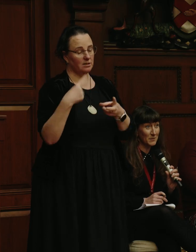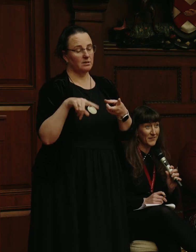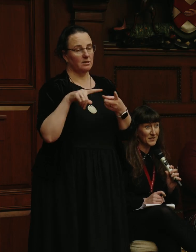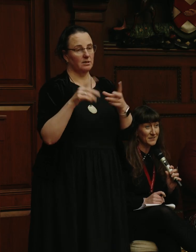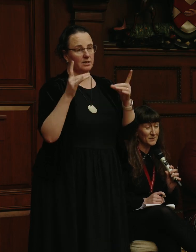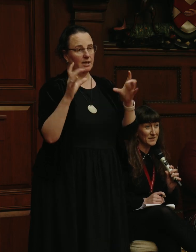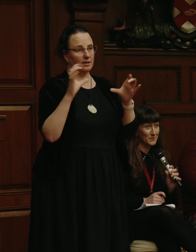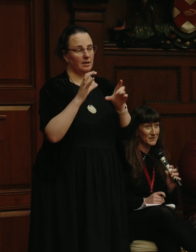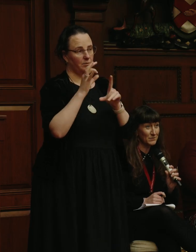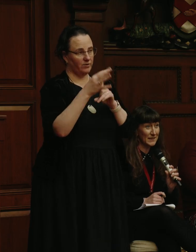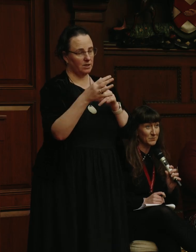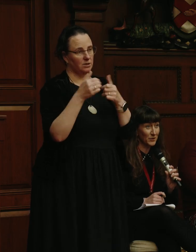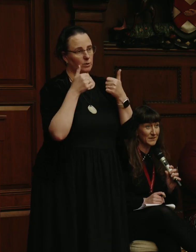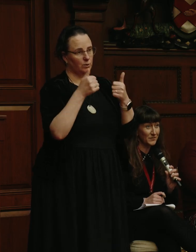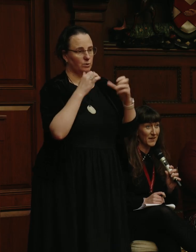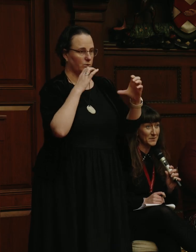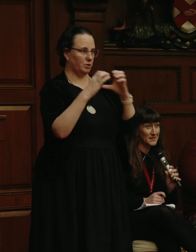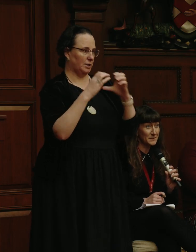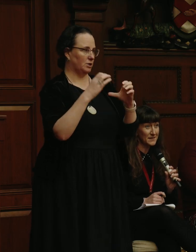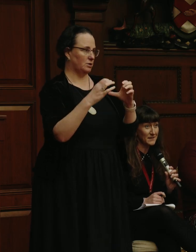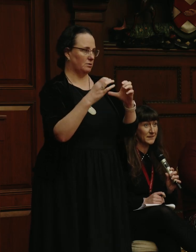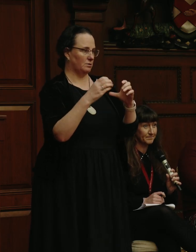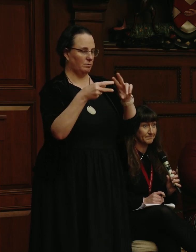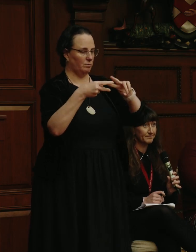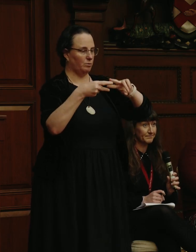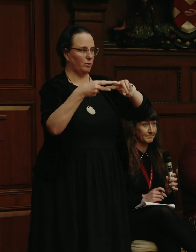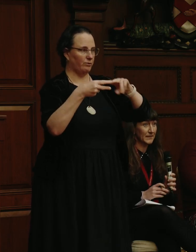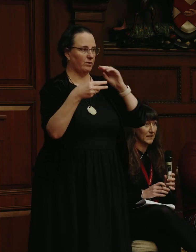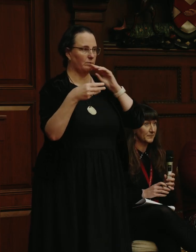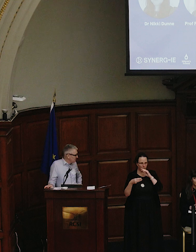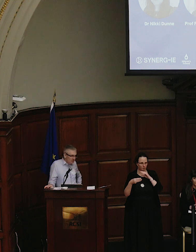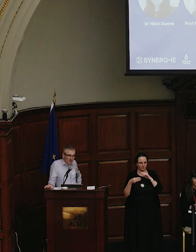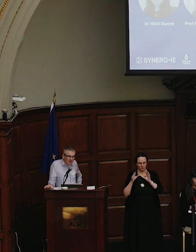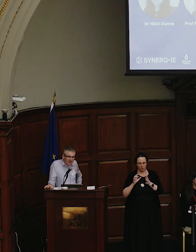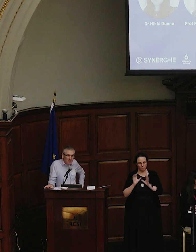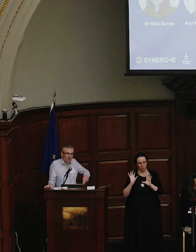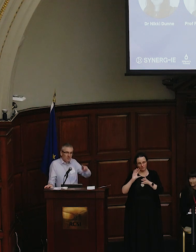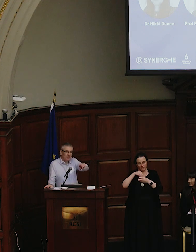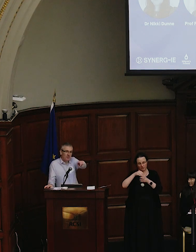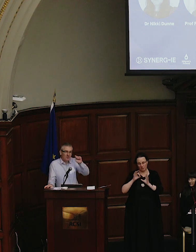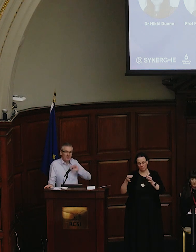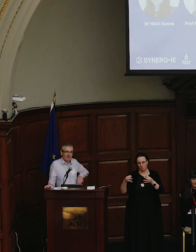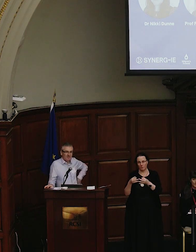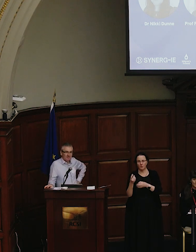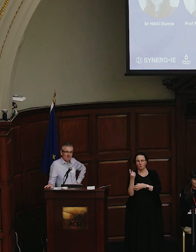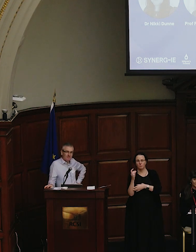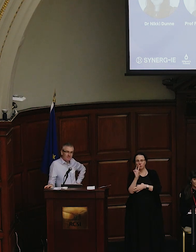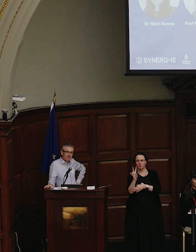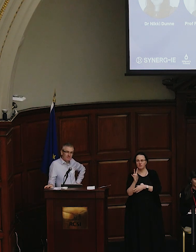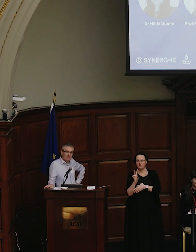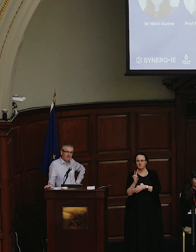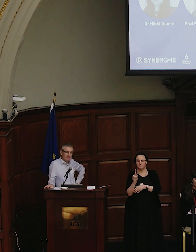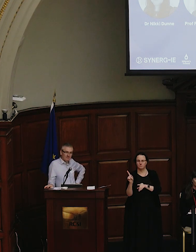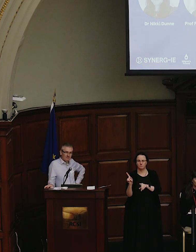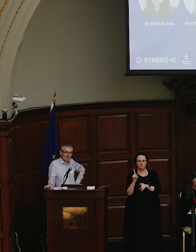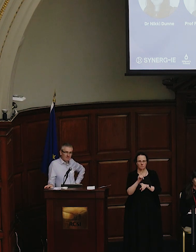from healthcare professionals was really important for our participants. Thank you, Nikki. I think we have another question. Sorry. Yeah. Hi,